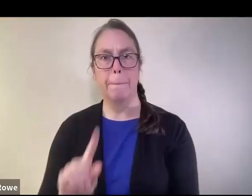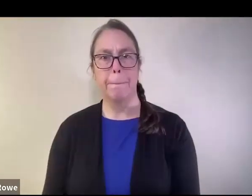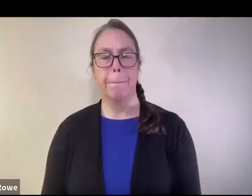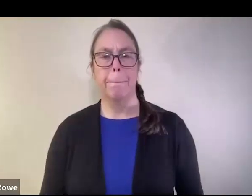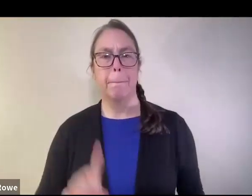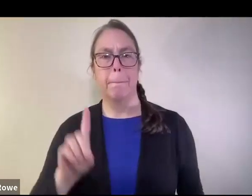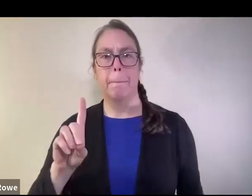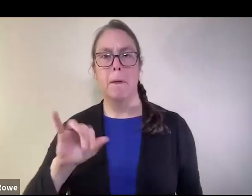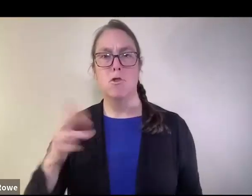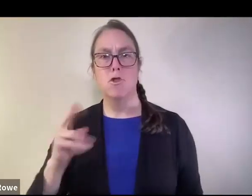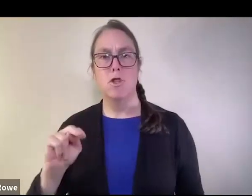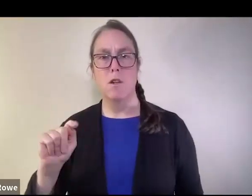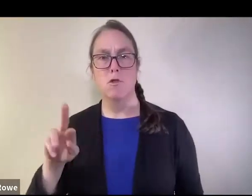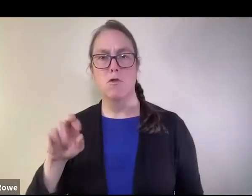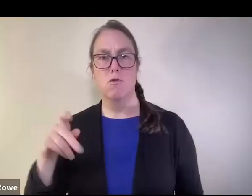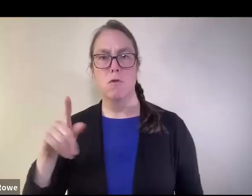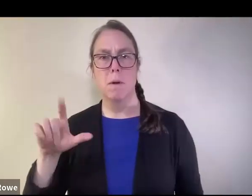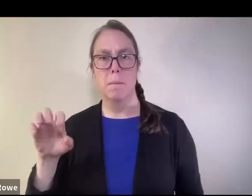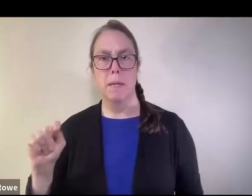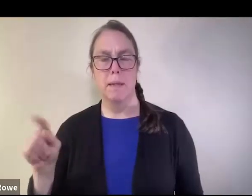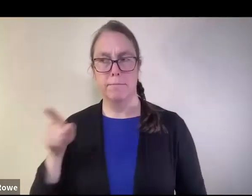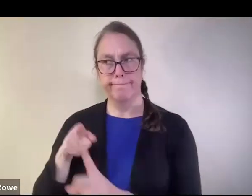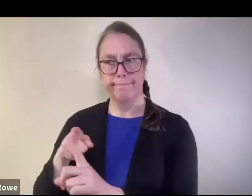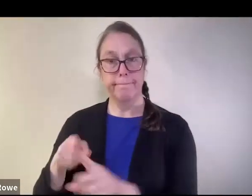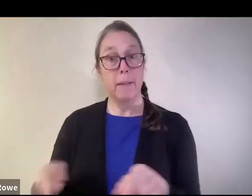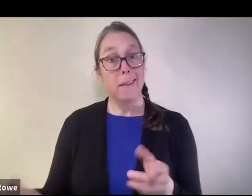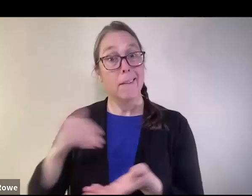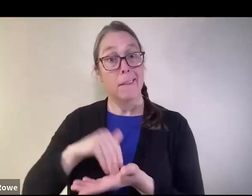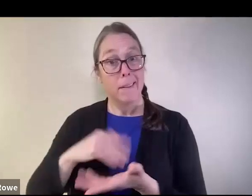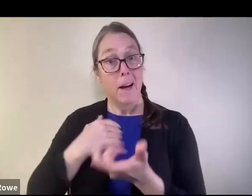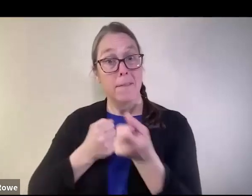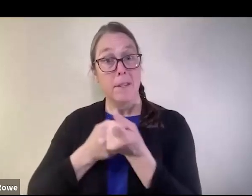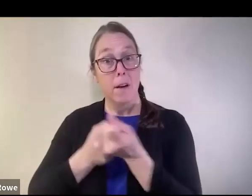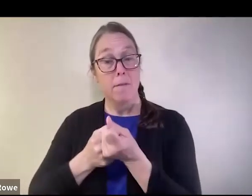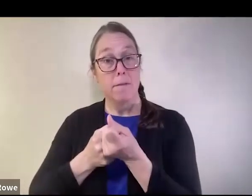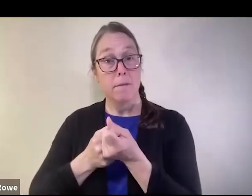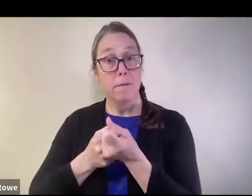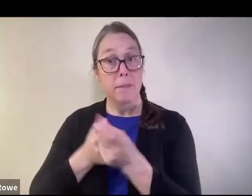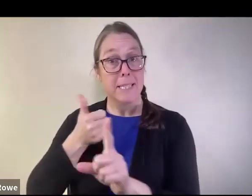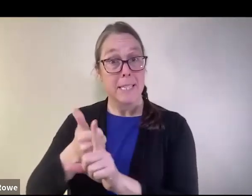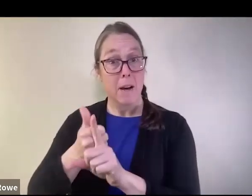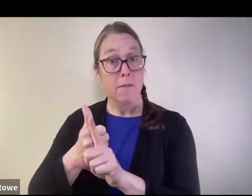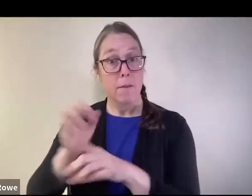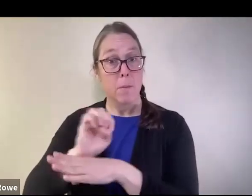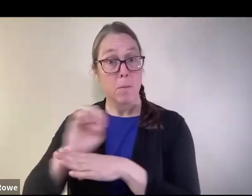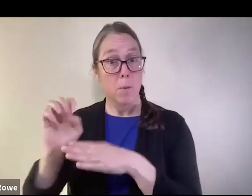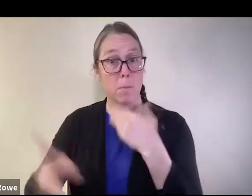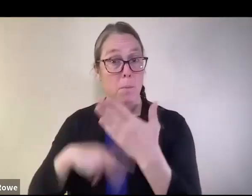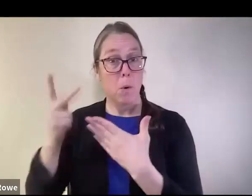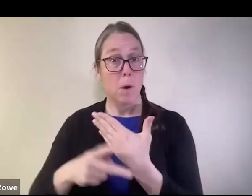Jan Triplett, again, there are supported self-employment programs to